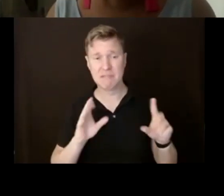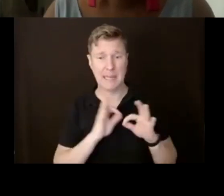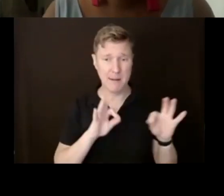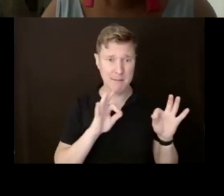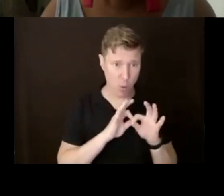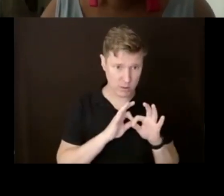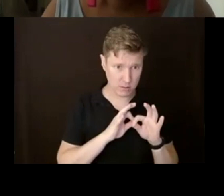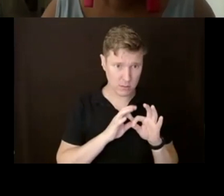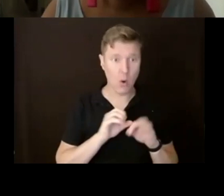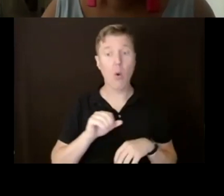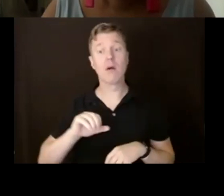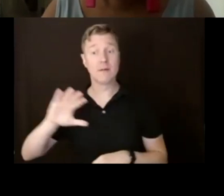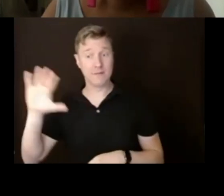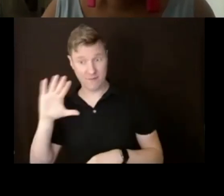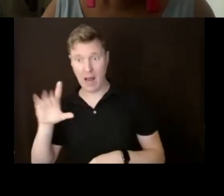priority.